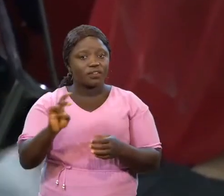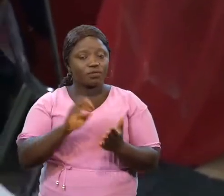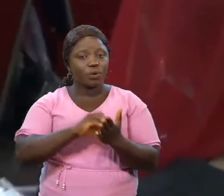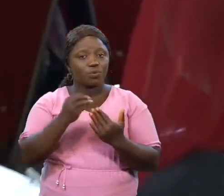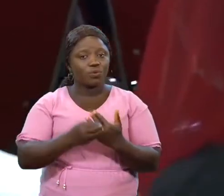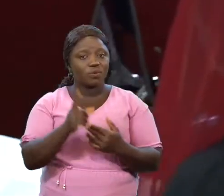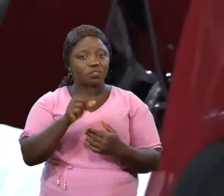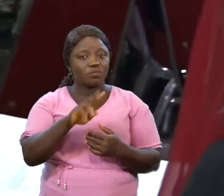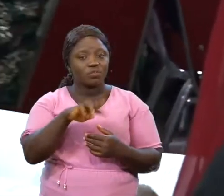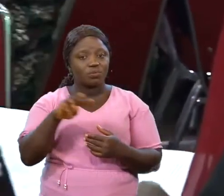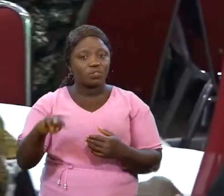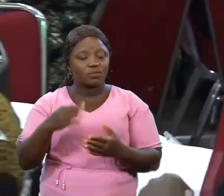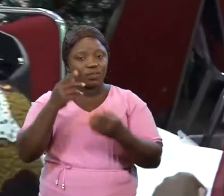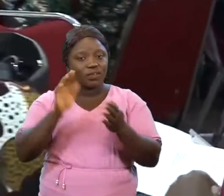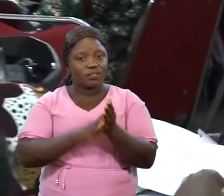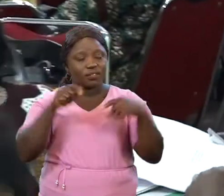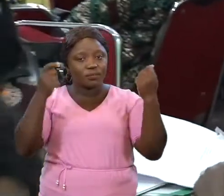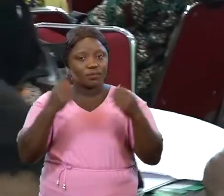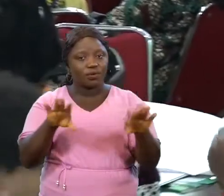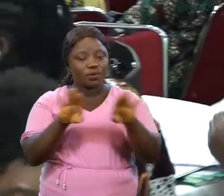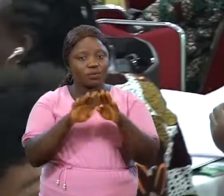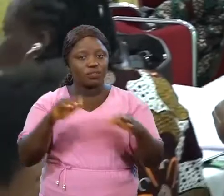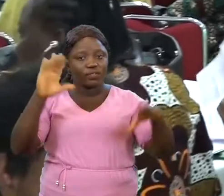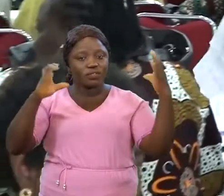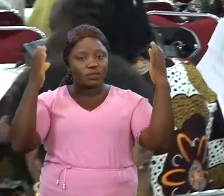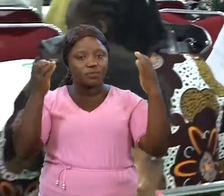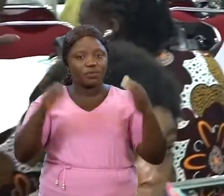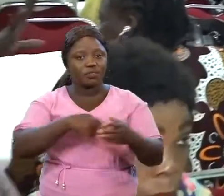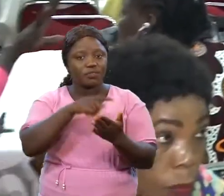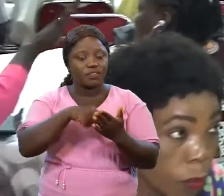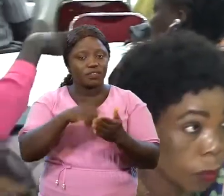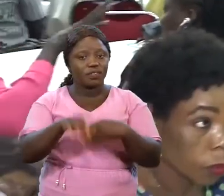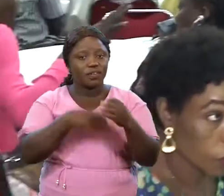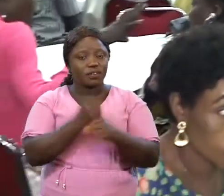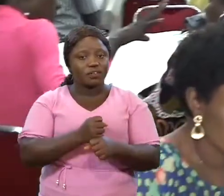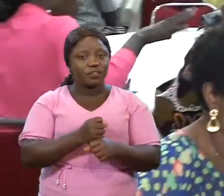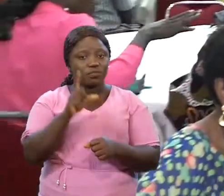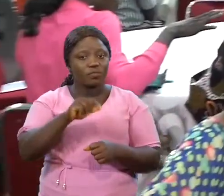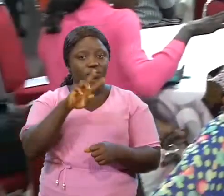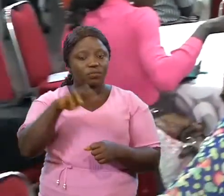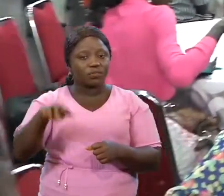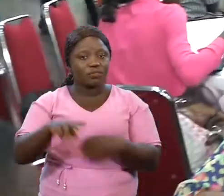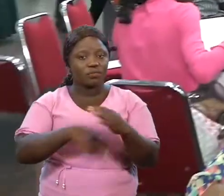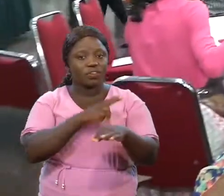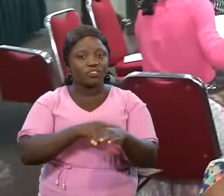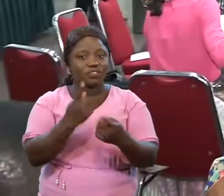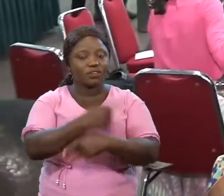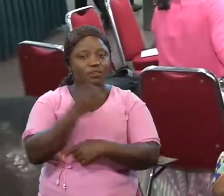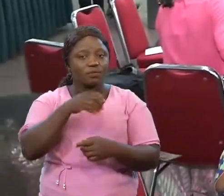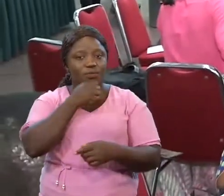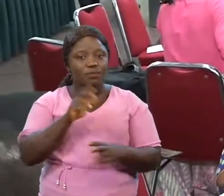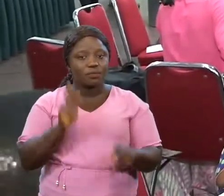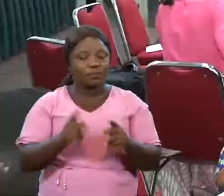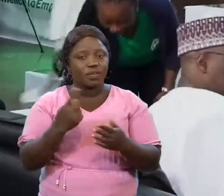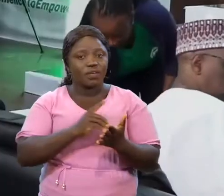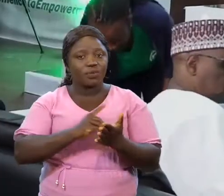Friday, 7th October 2022 marked the closing ceremony of this 2022 celebration of National Day of Older